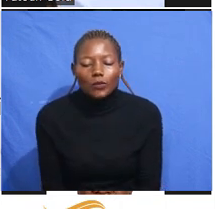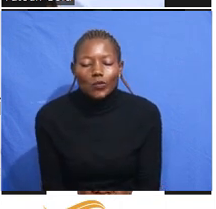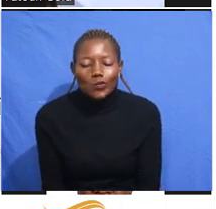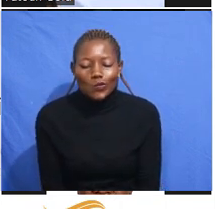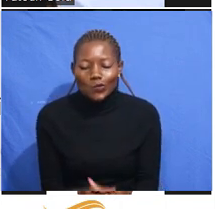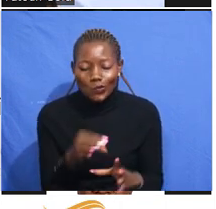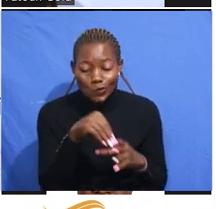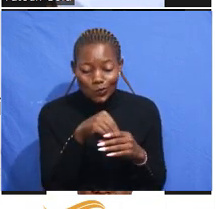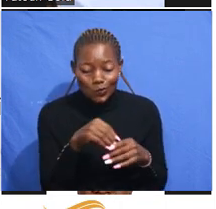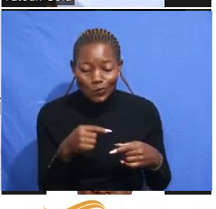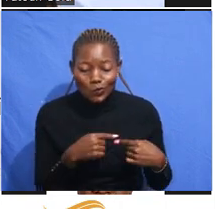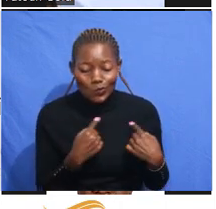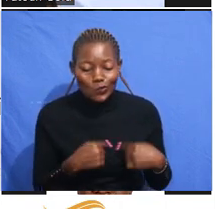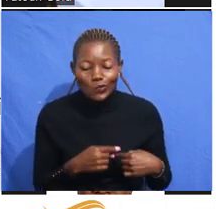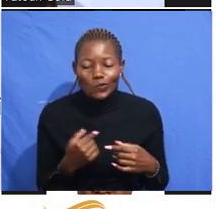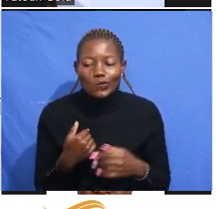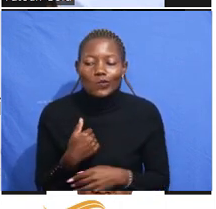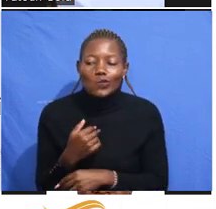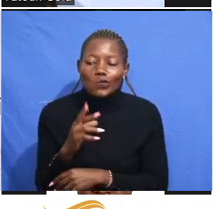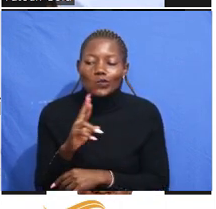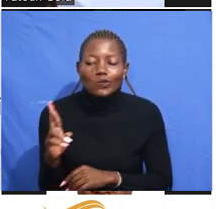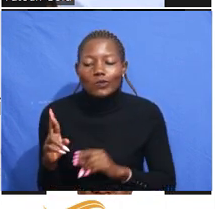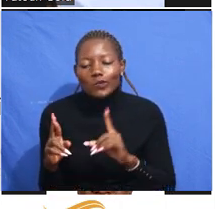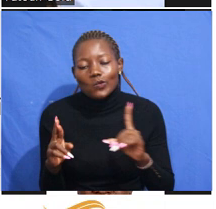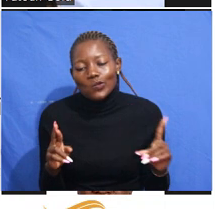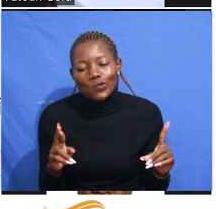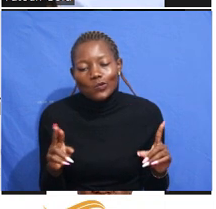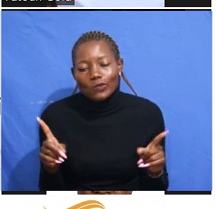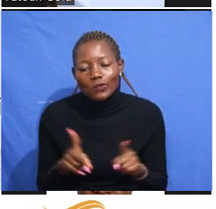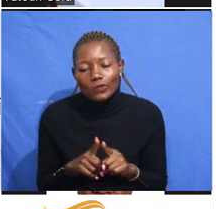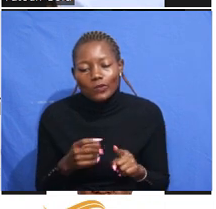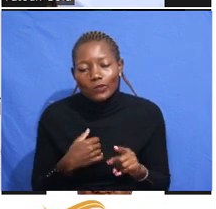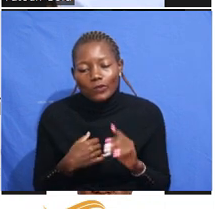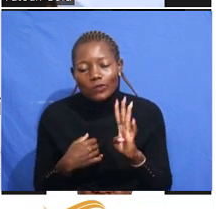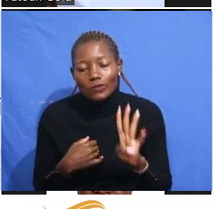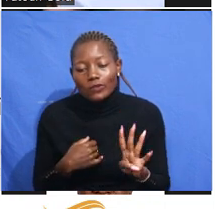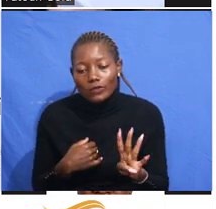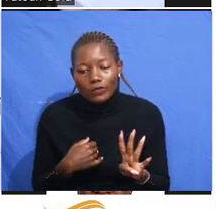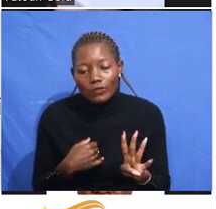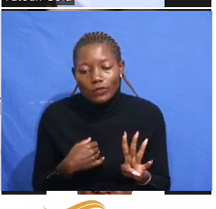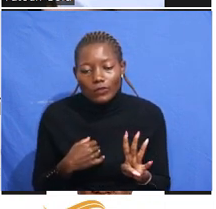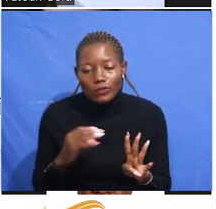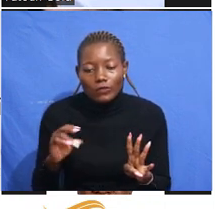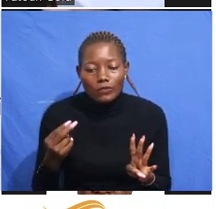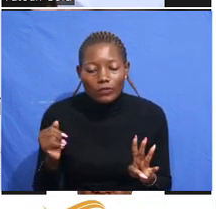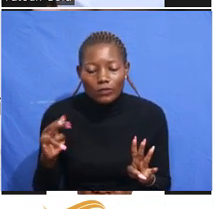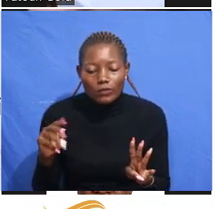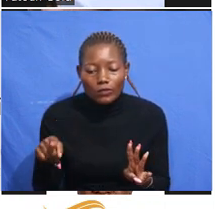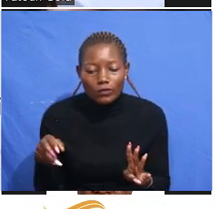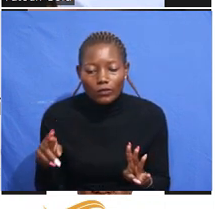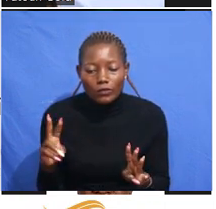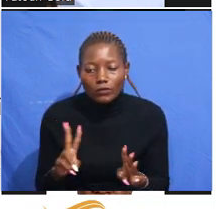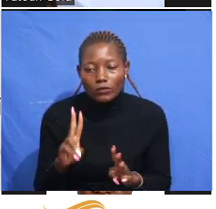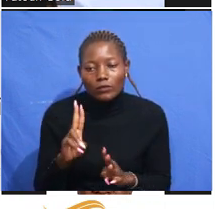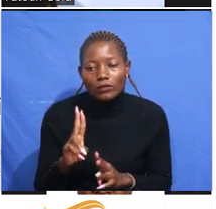Internally, the heart has a right and a left side. It has 4 chambers, 2 upper chambers, the atria, and